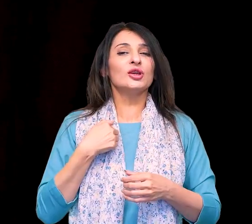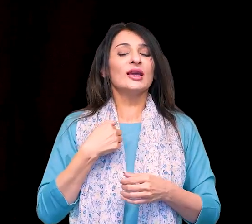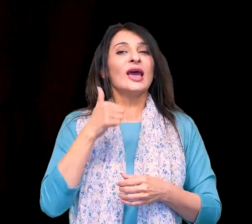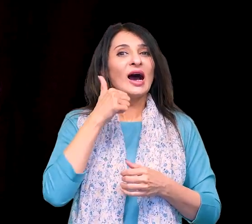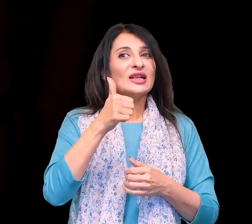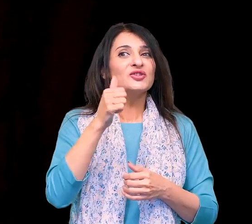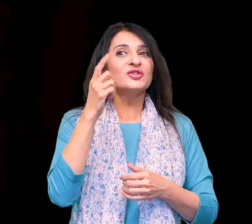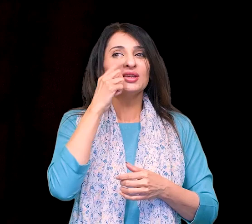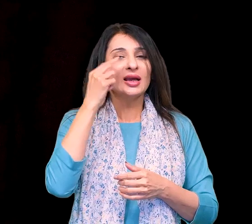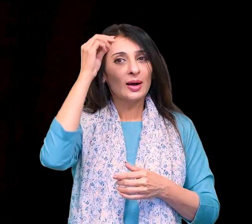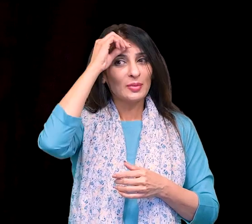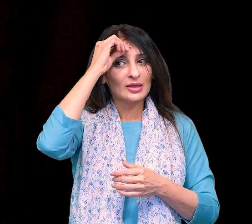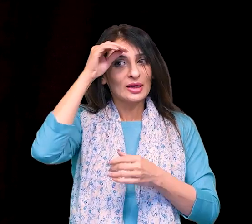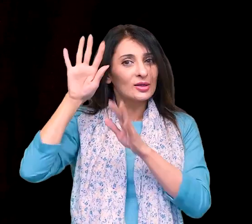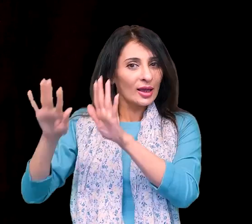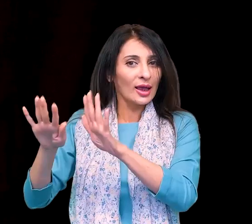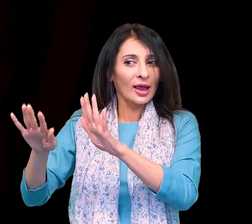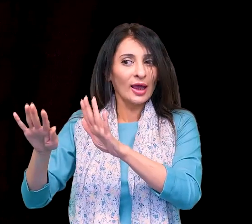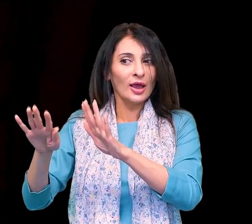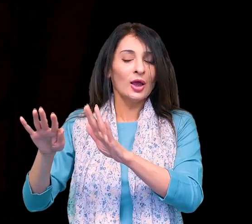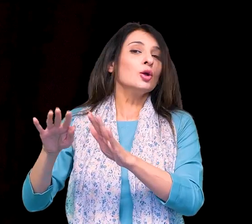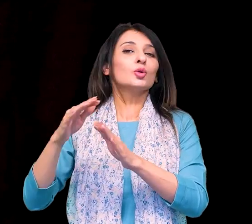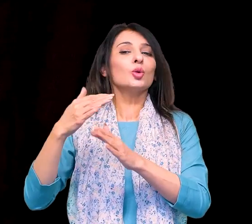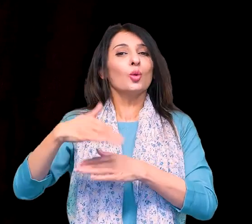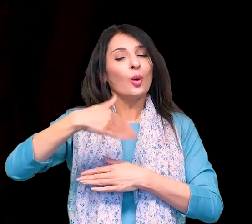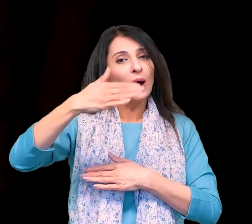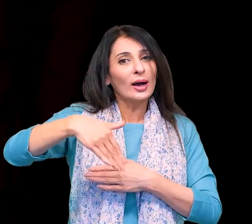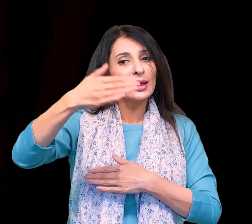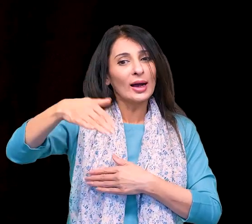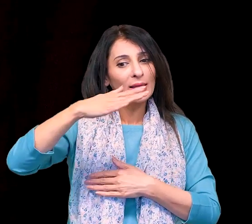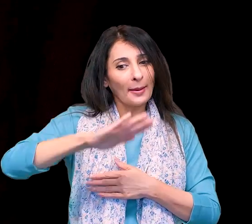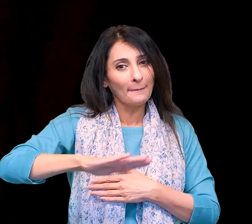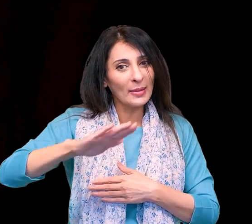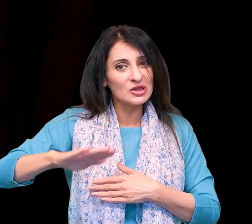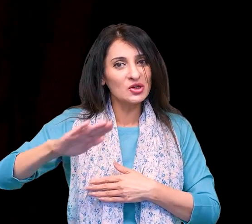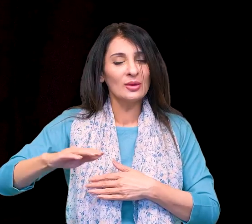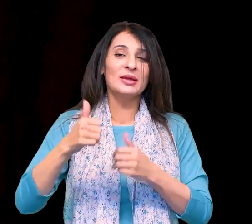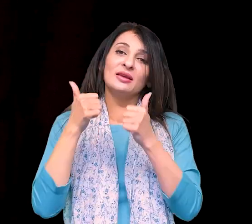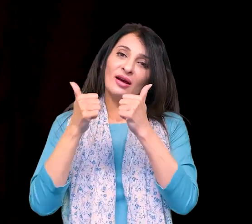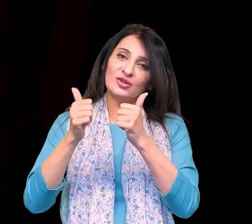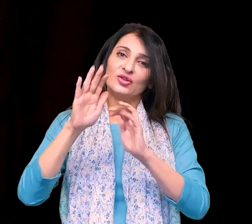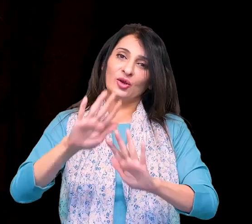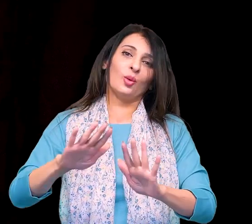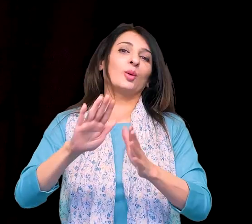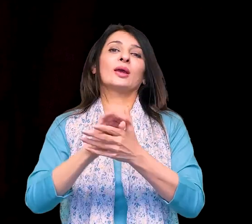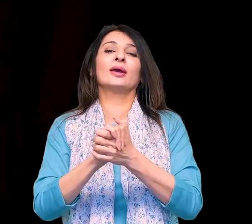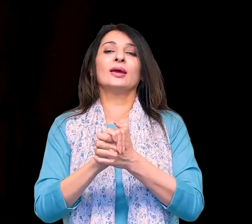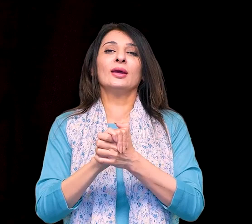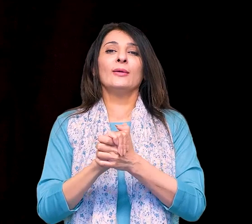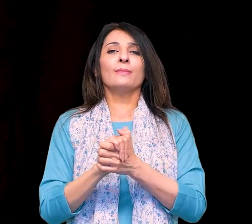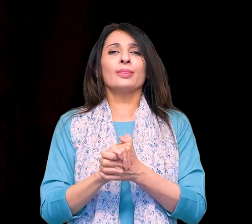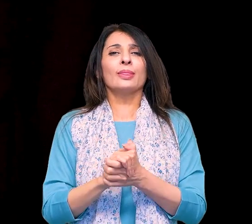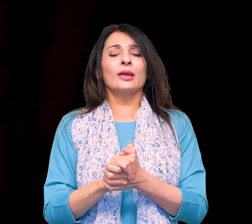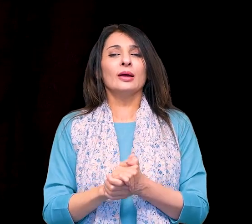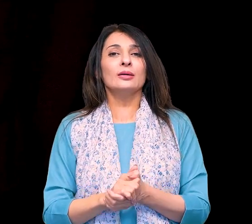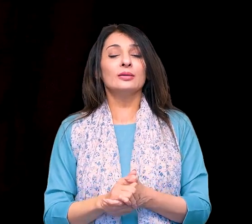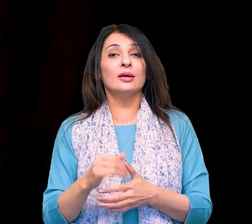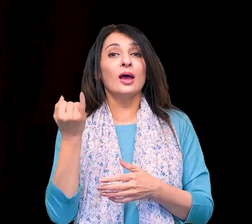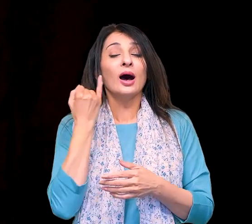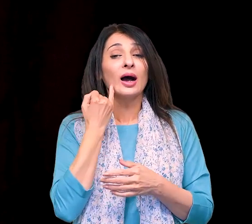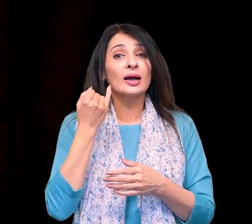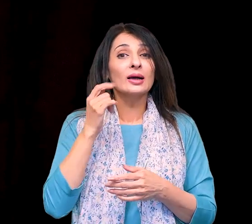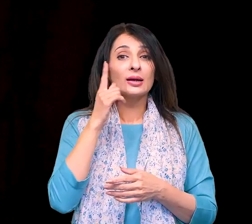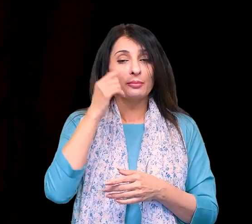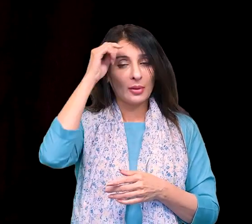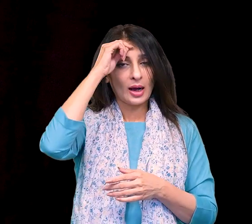how Scaryammi has impacted Ammis, there are so many stories. So, every time I'm feeling down or demotivated, or I'm like,